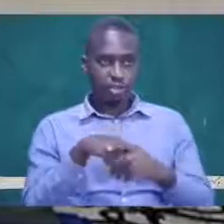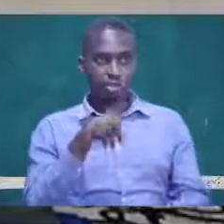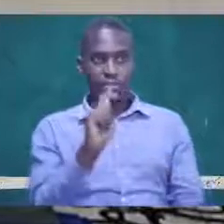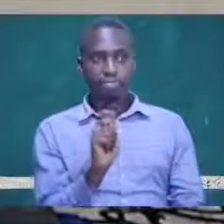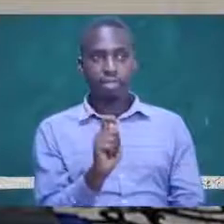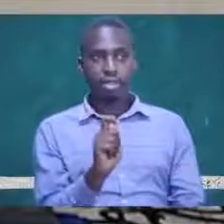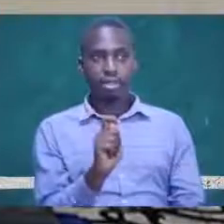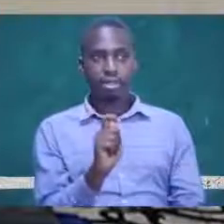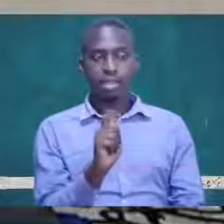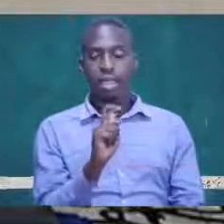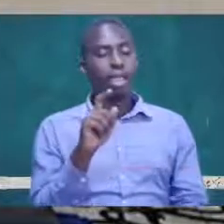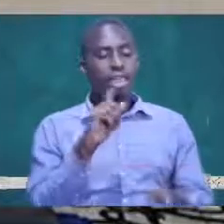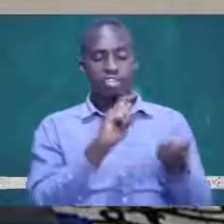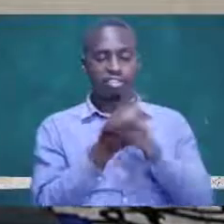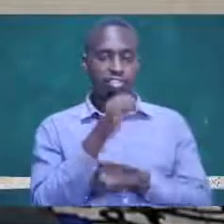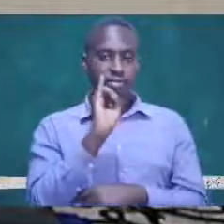of